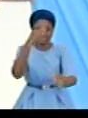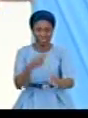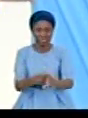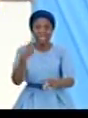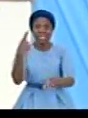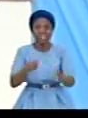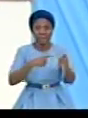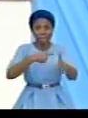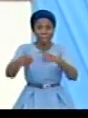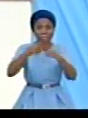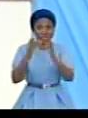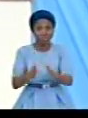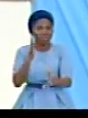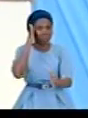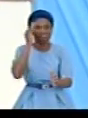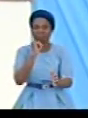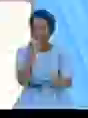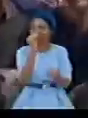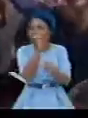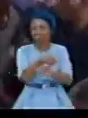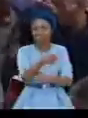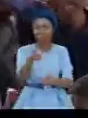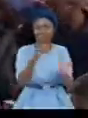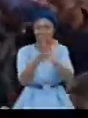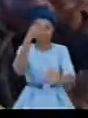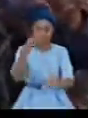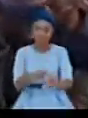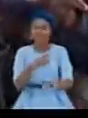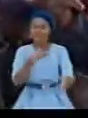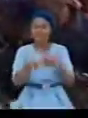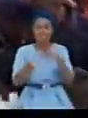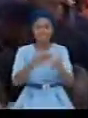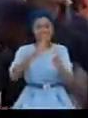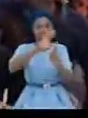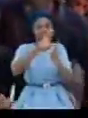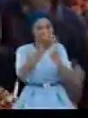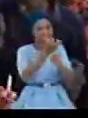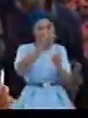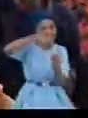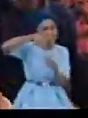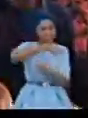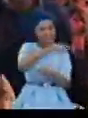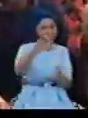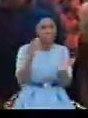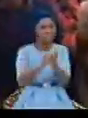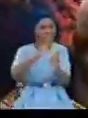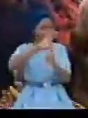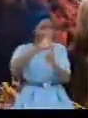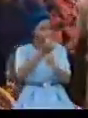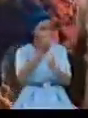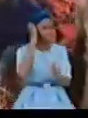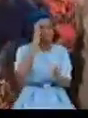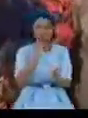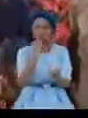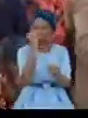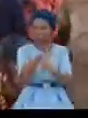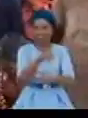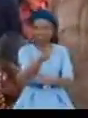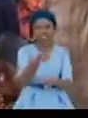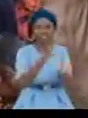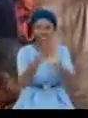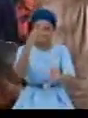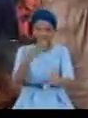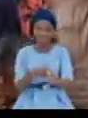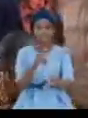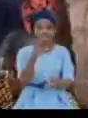not overcome you. And whatever condition surrounds you, that condition will not overcome you. You have all